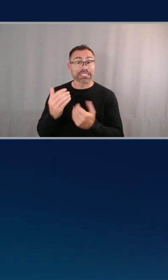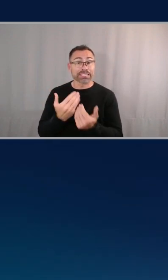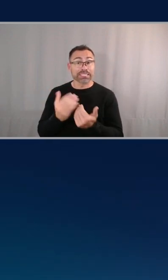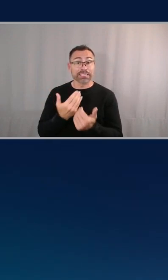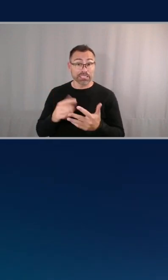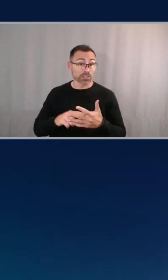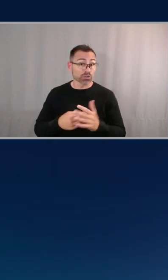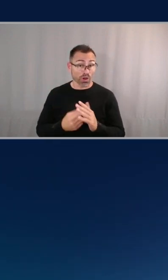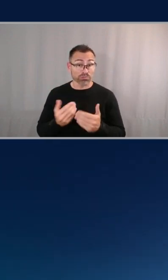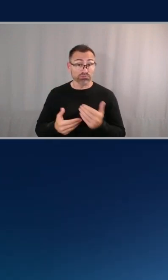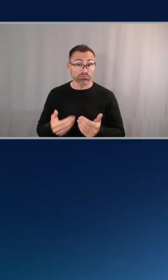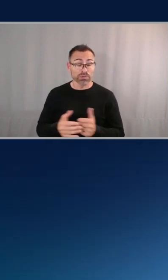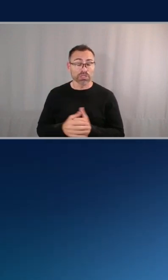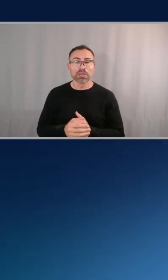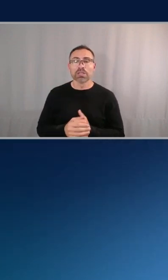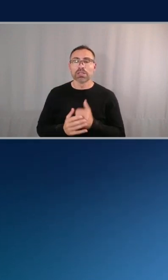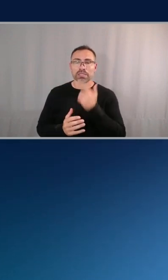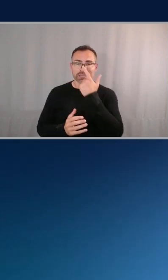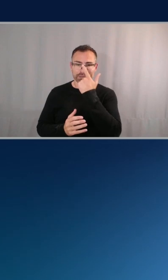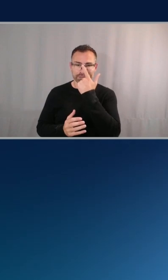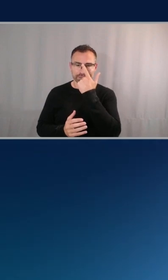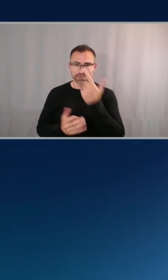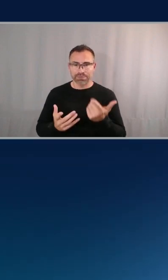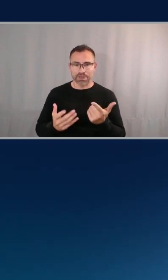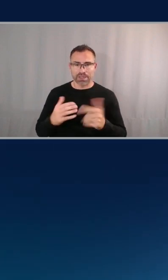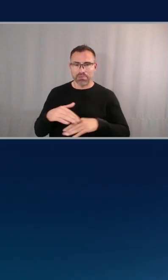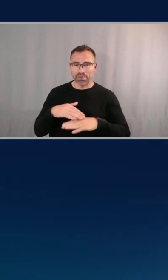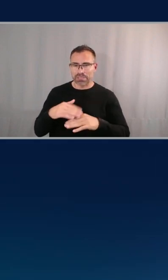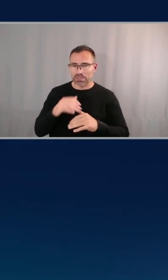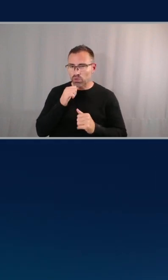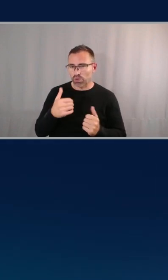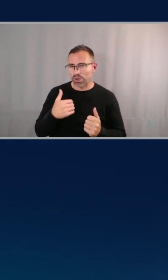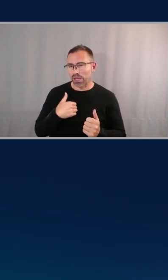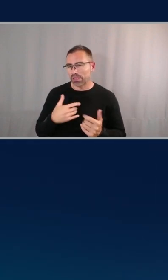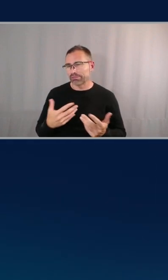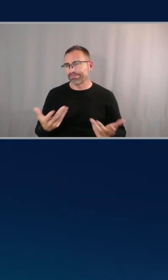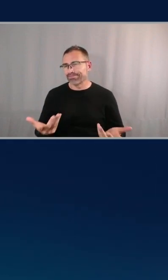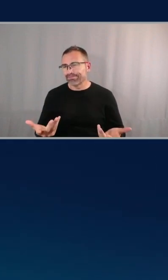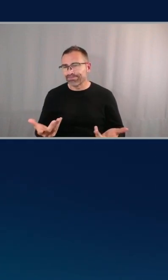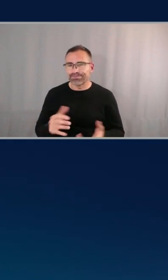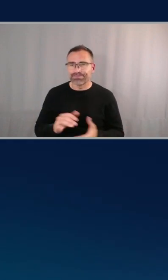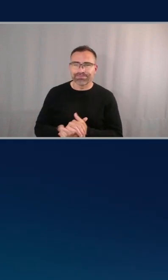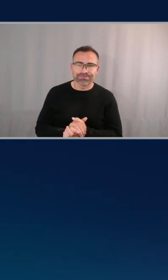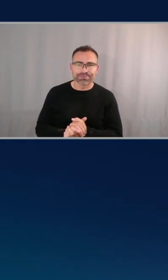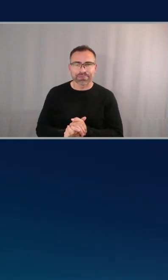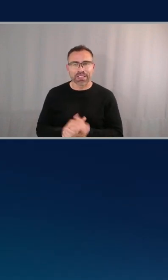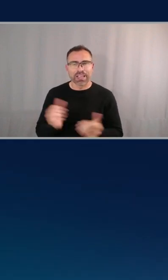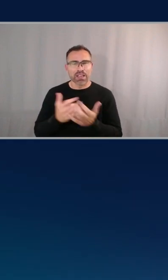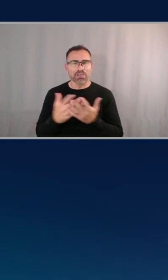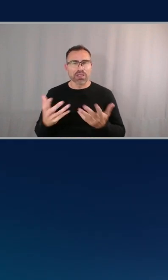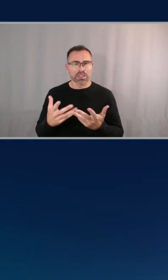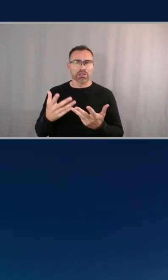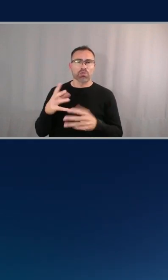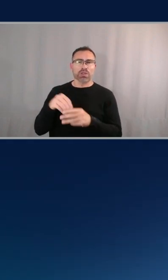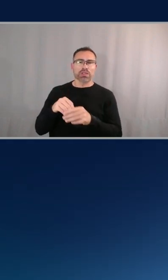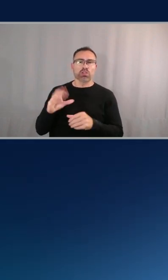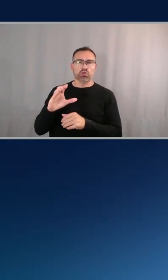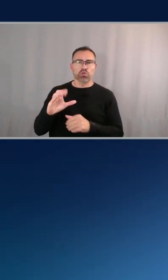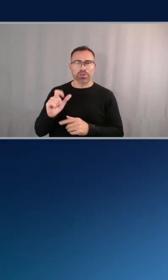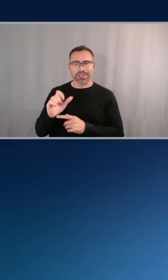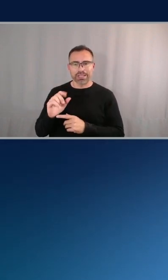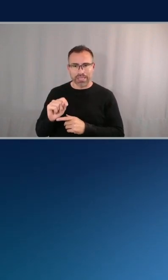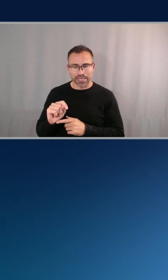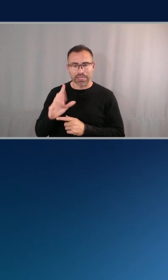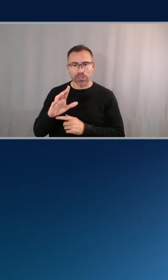started. And, you basically don't have, you have everything locally within your client, within your laptop for you to